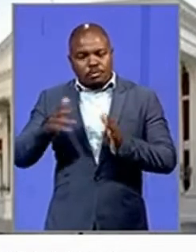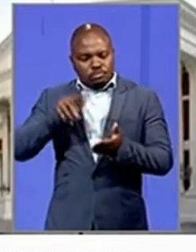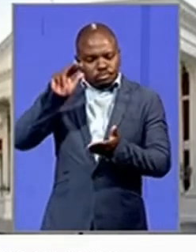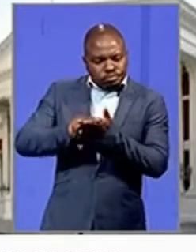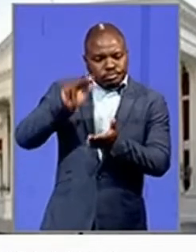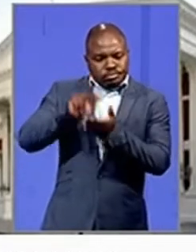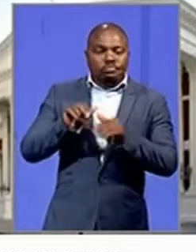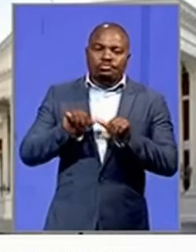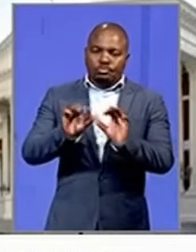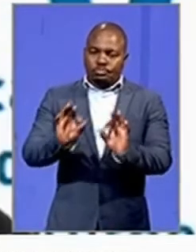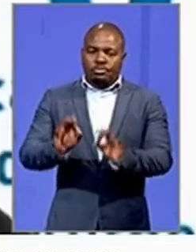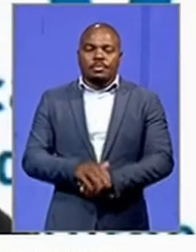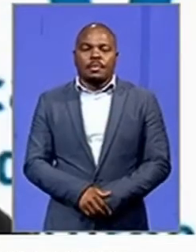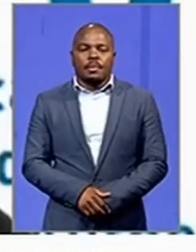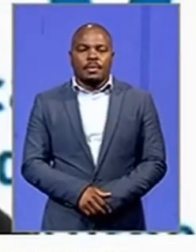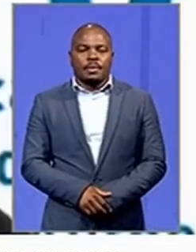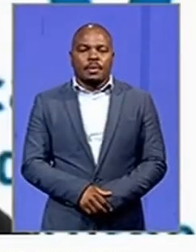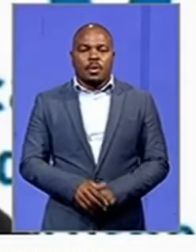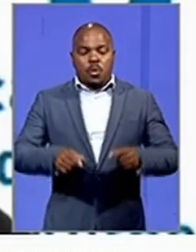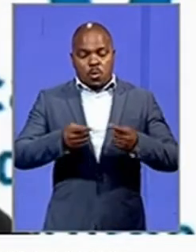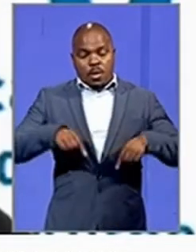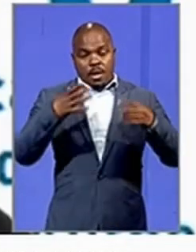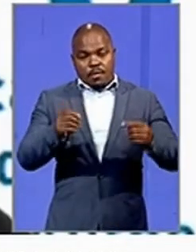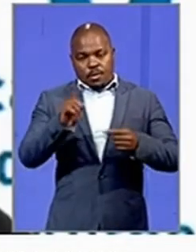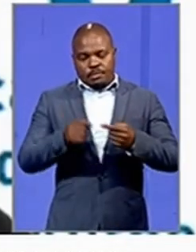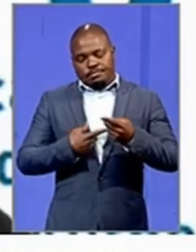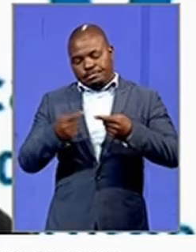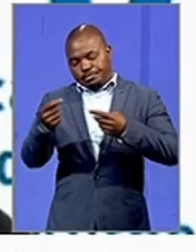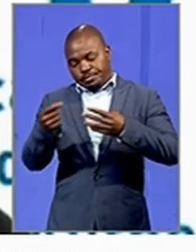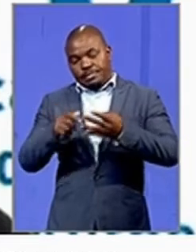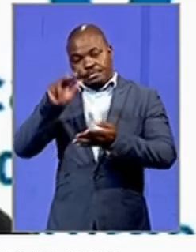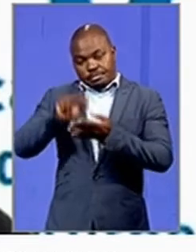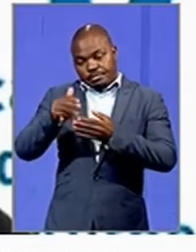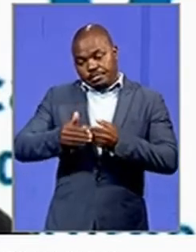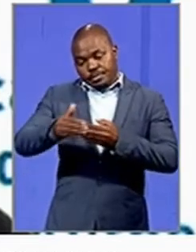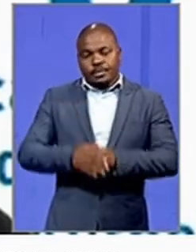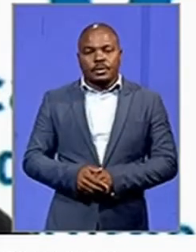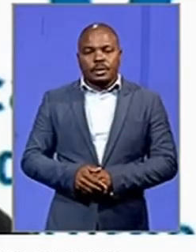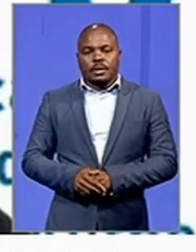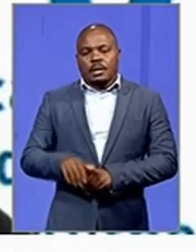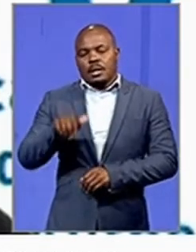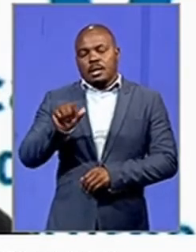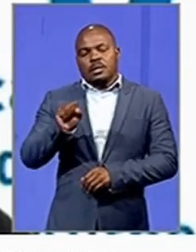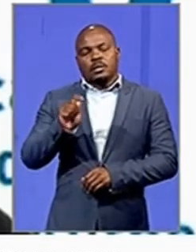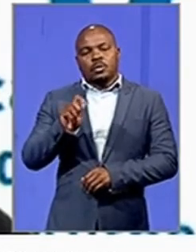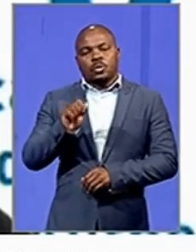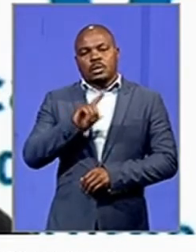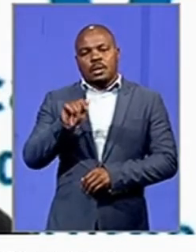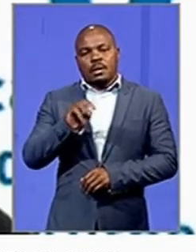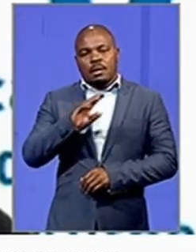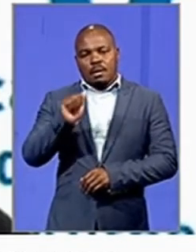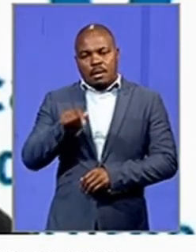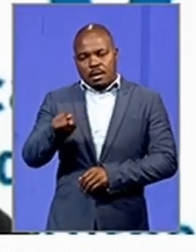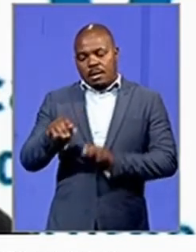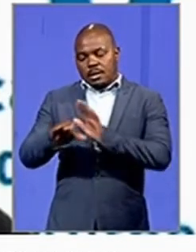gare di tswelela pele. We've got the following products being authorized. It is the AstraZeneca that was authorized under